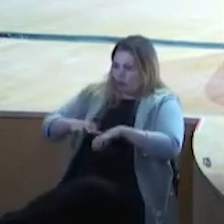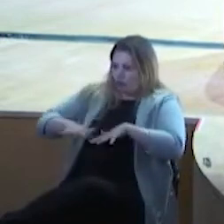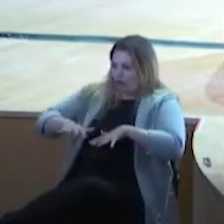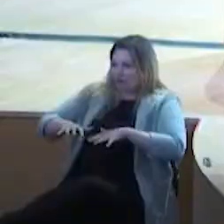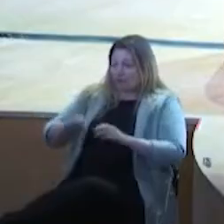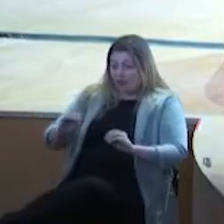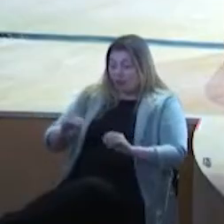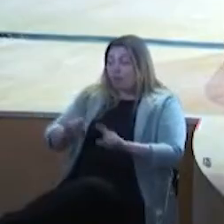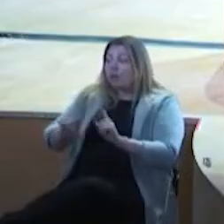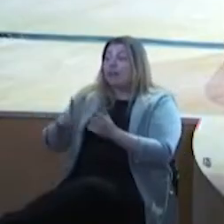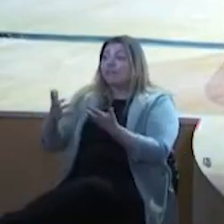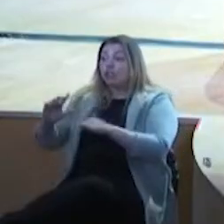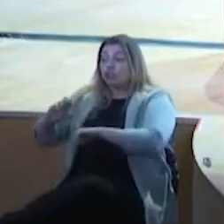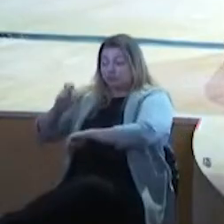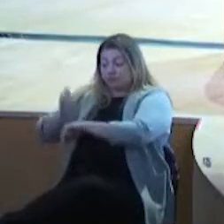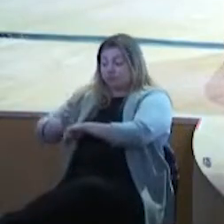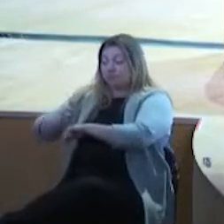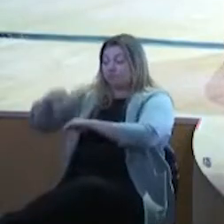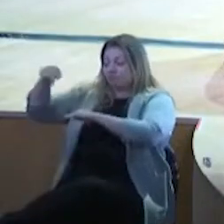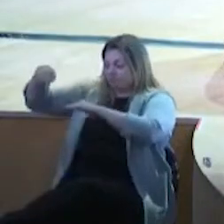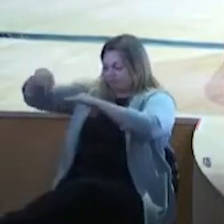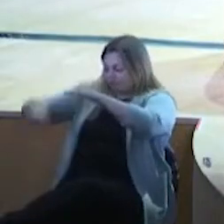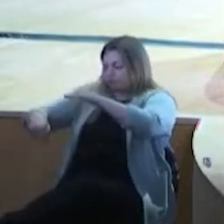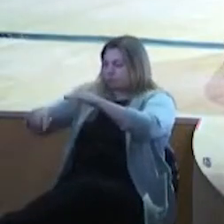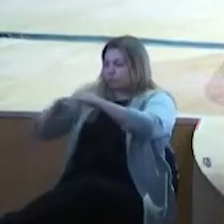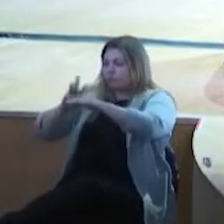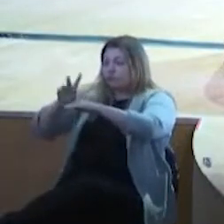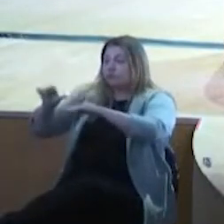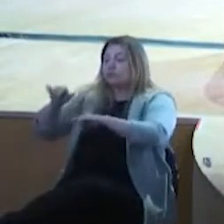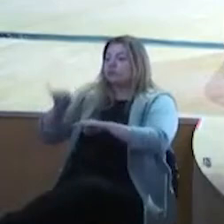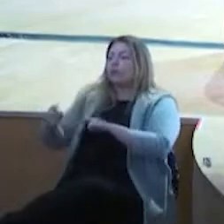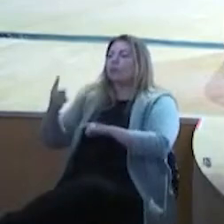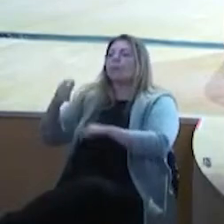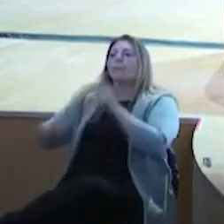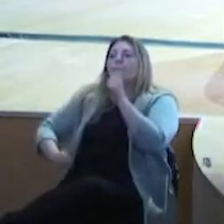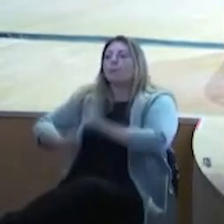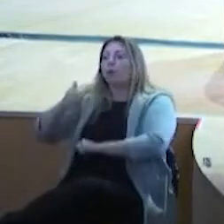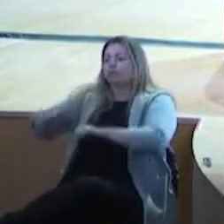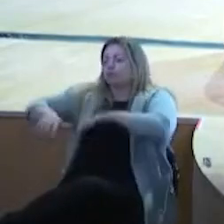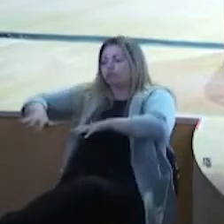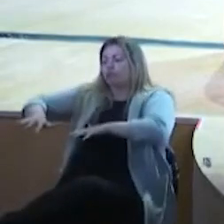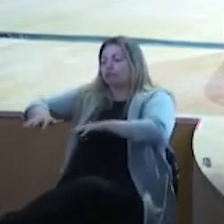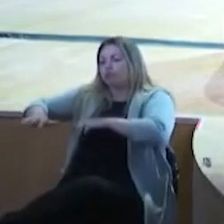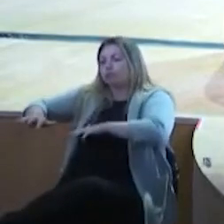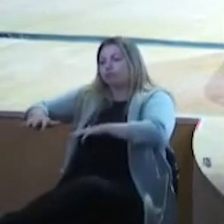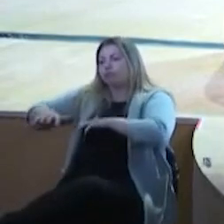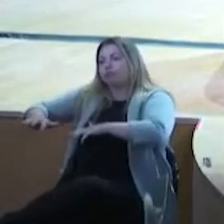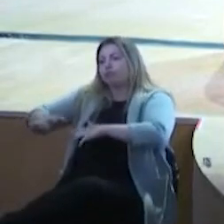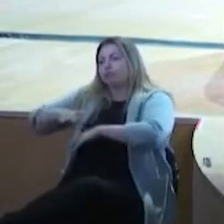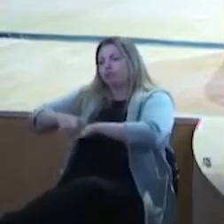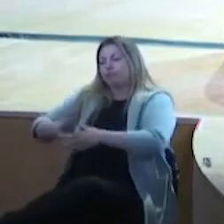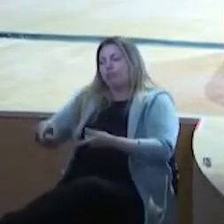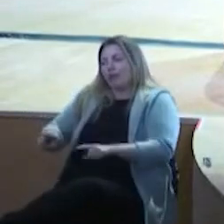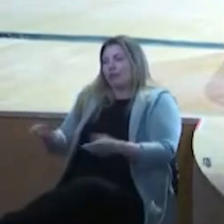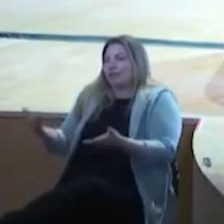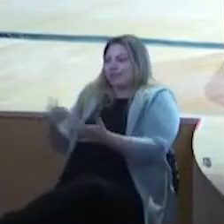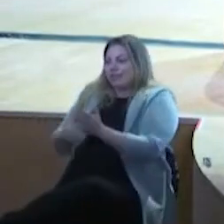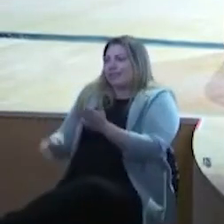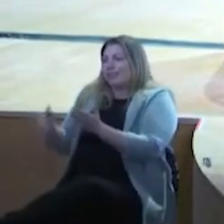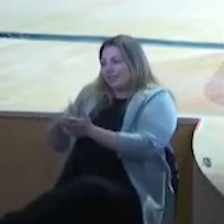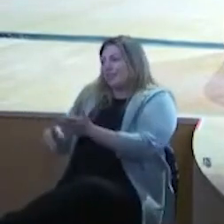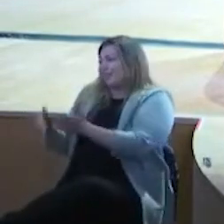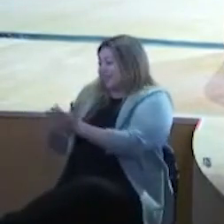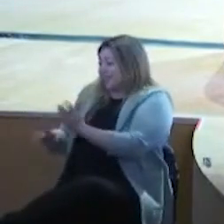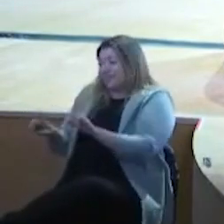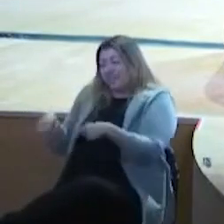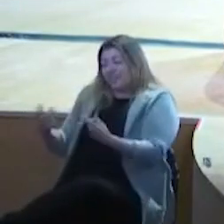injection wells, Oklahoma is one of the most seismic areas at this point in time. What that